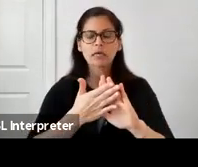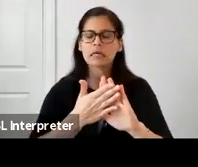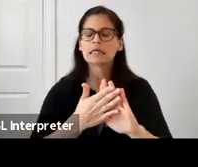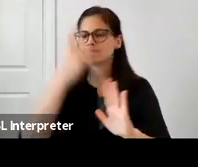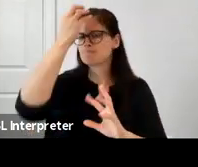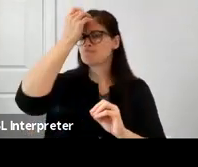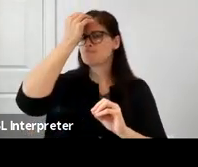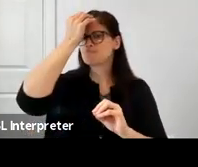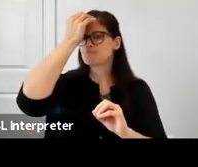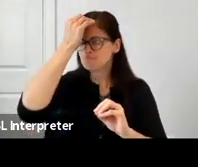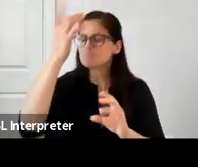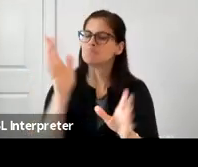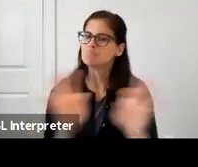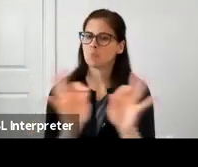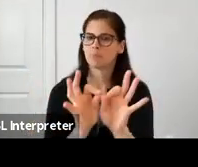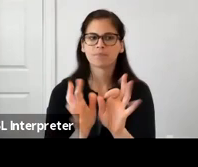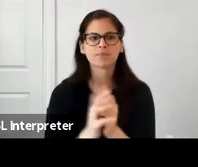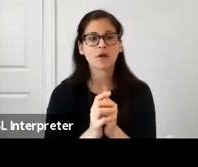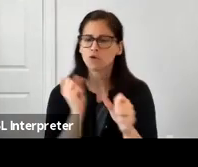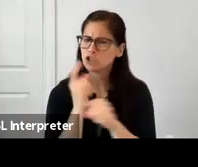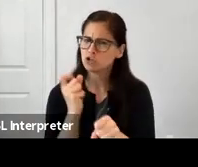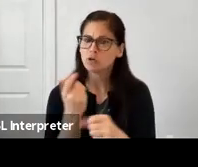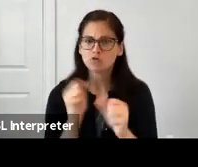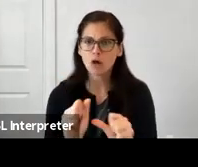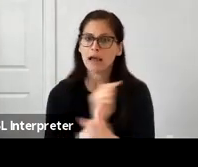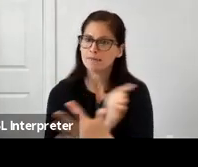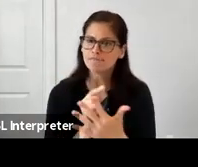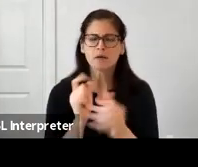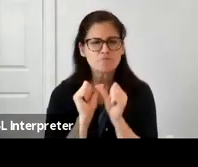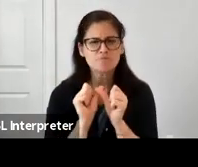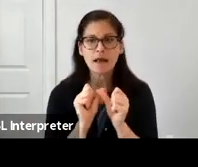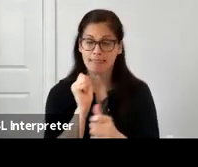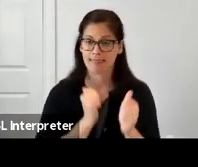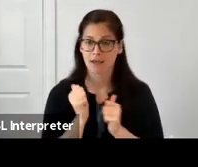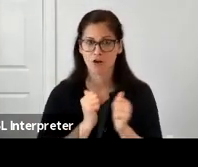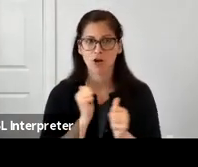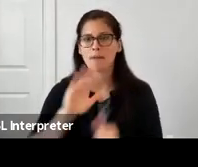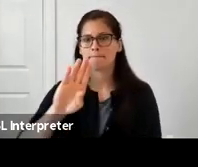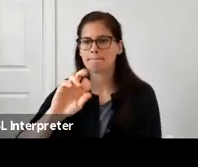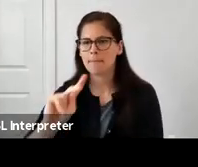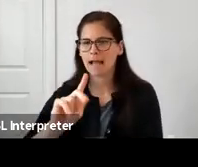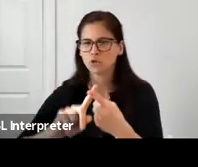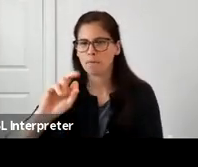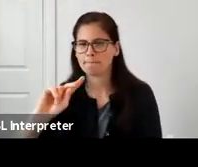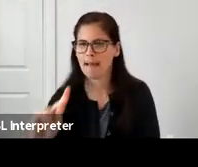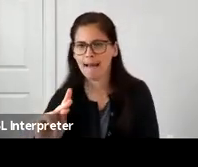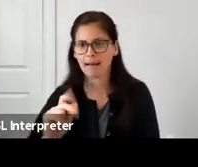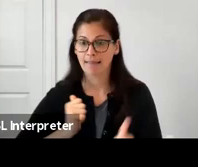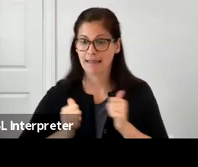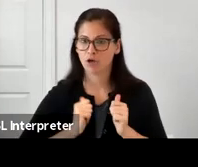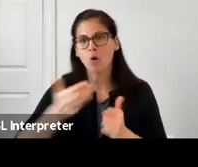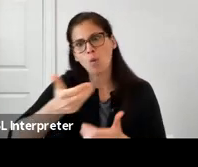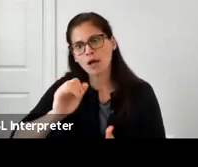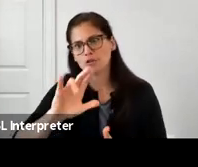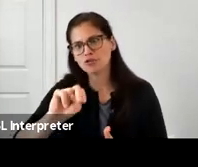minds. For years, we have been trying to present back-to-back theater, and we're thrilled to finally welcome them in Boston in January 2020 with their work,